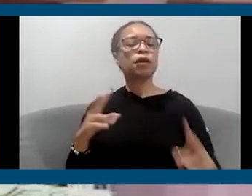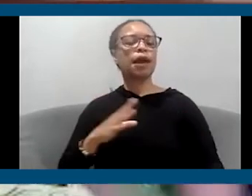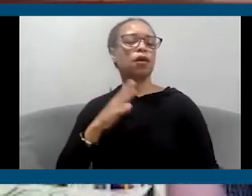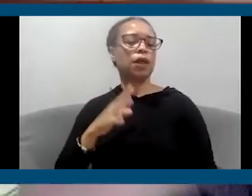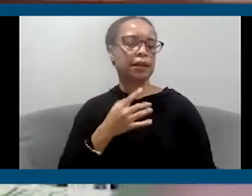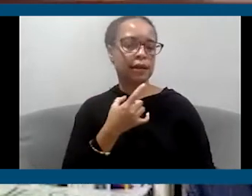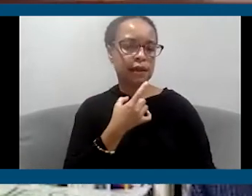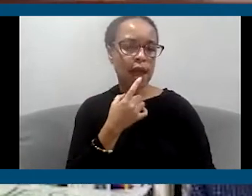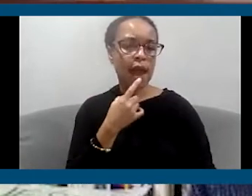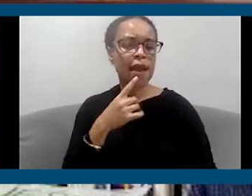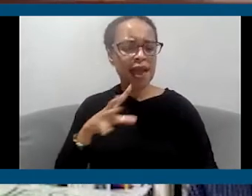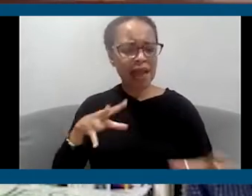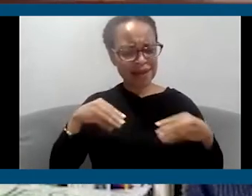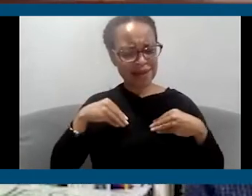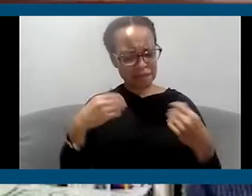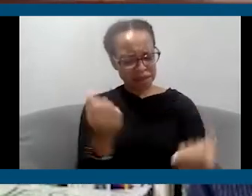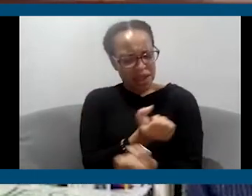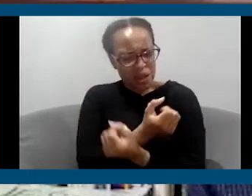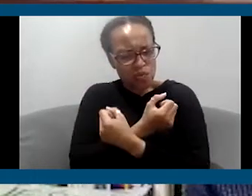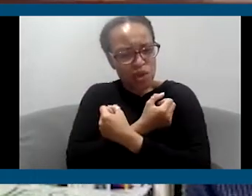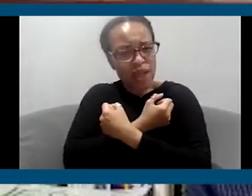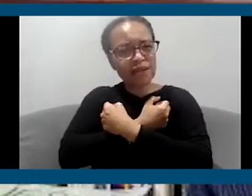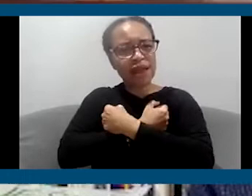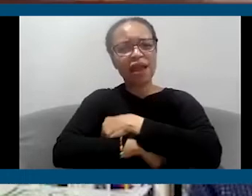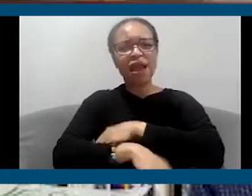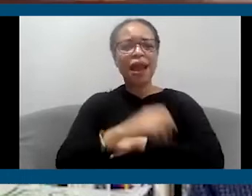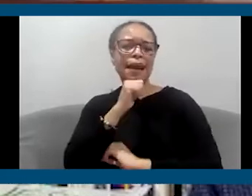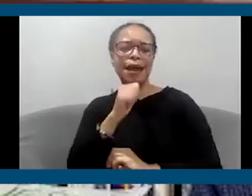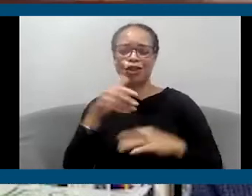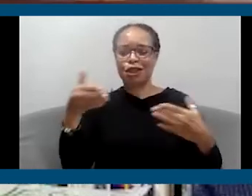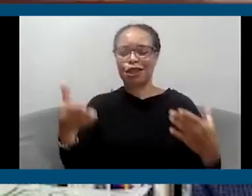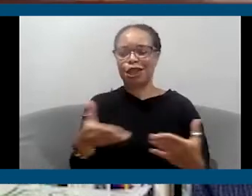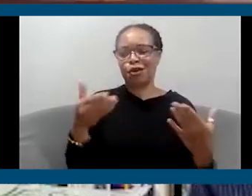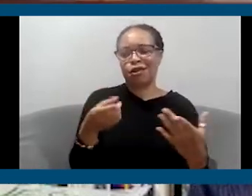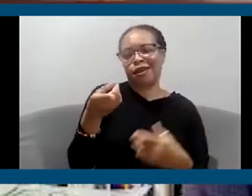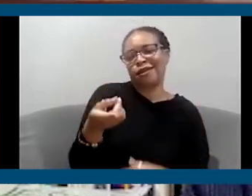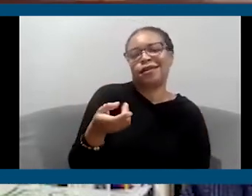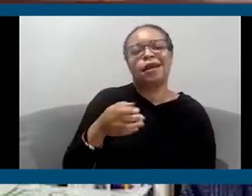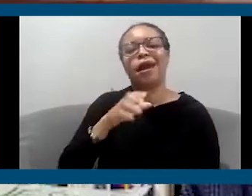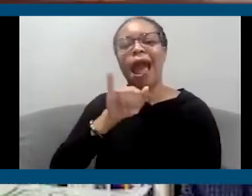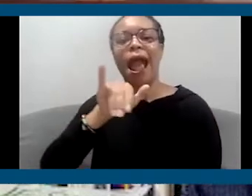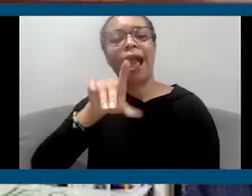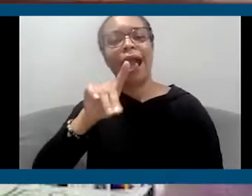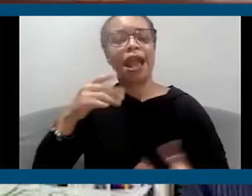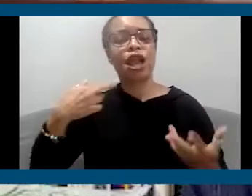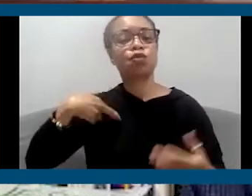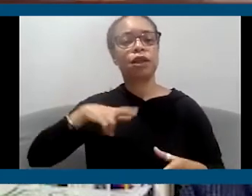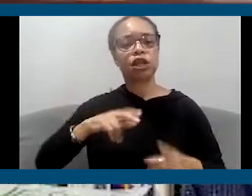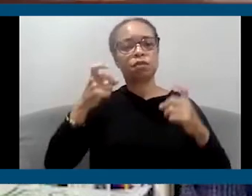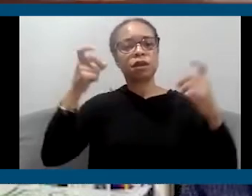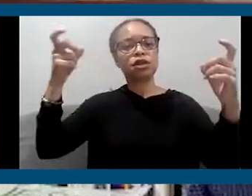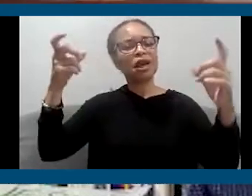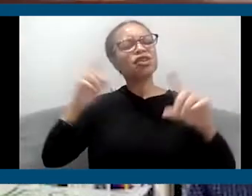It's about embracing them, not just in these receptions for Eid reception, but also their issues, their